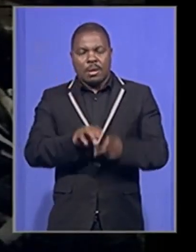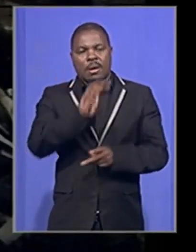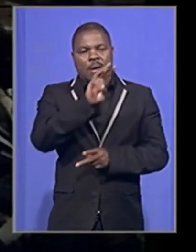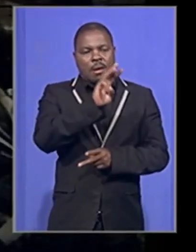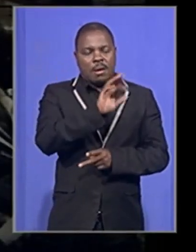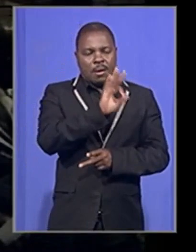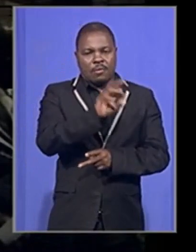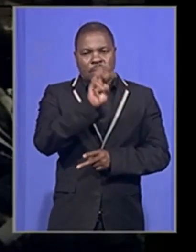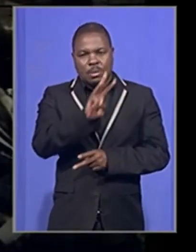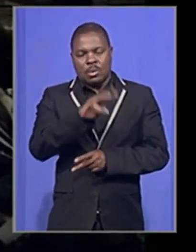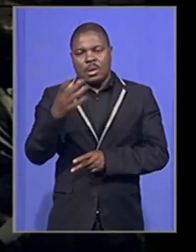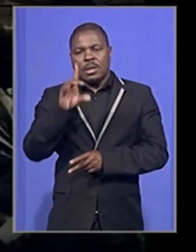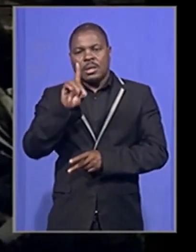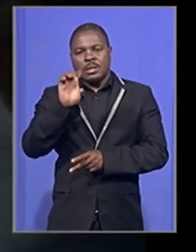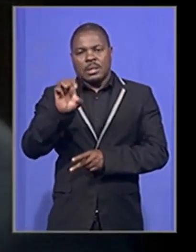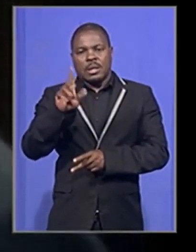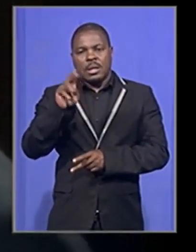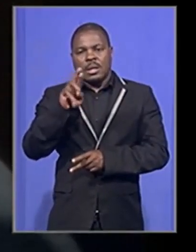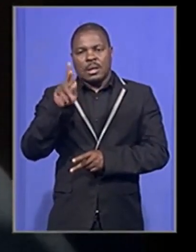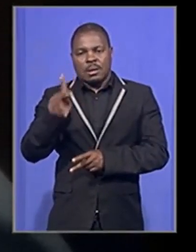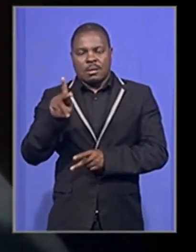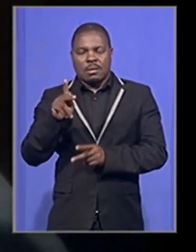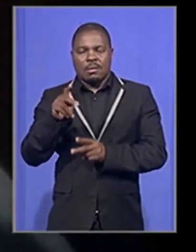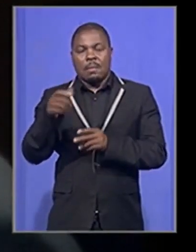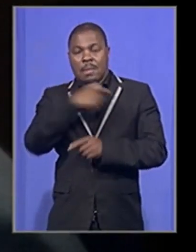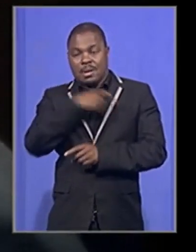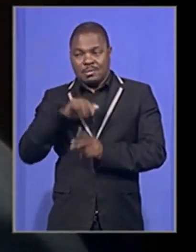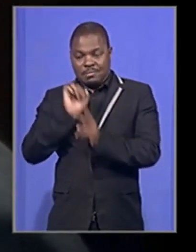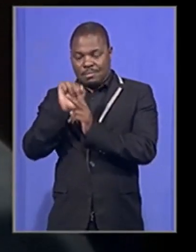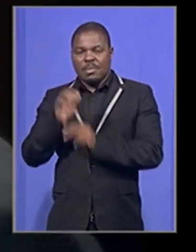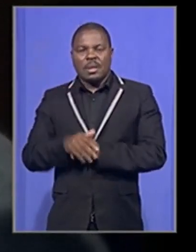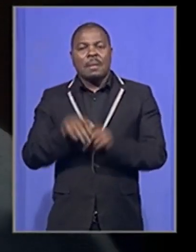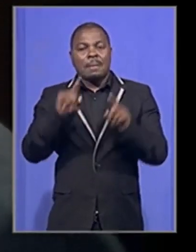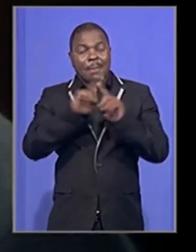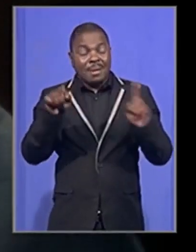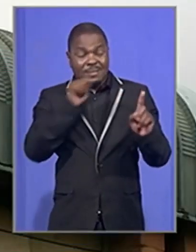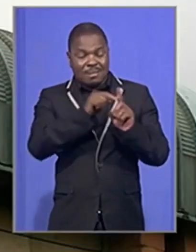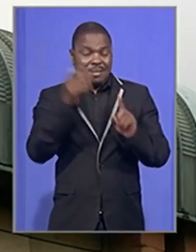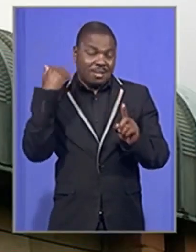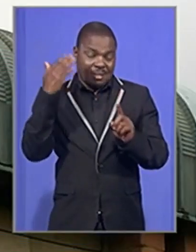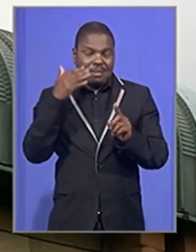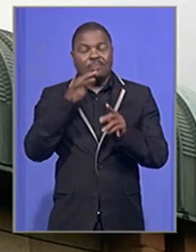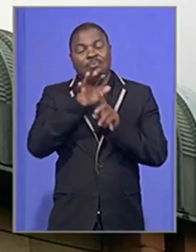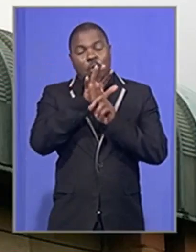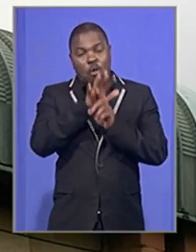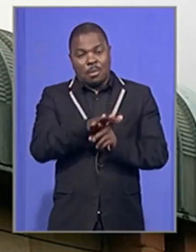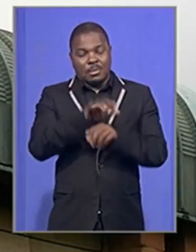Klerk. Fela tirelo ya gagwe e ne ya perwe ke ditiro tsa kgatelelo. For the